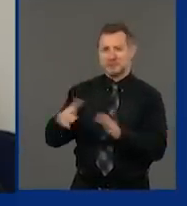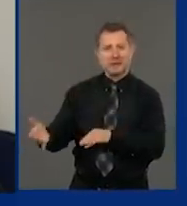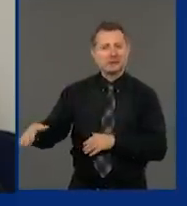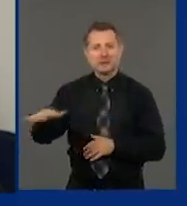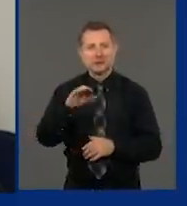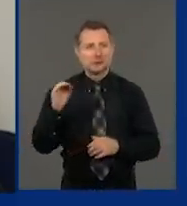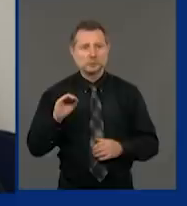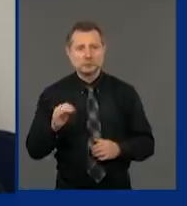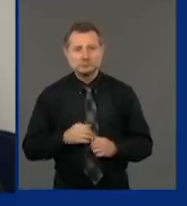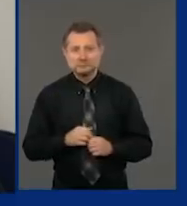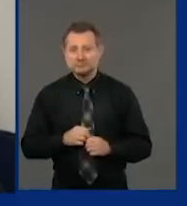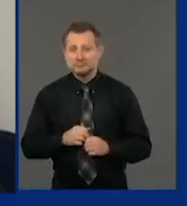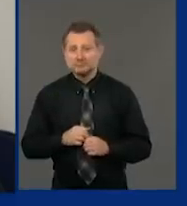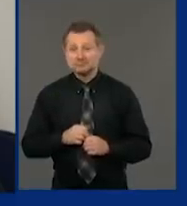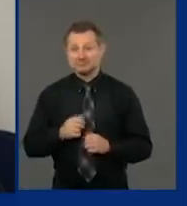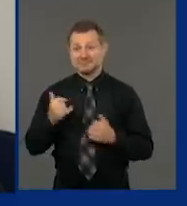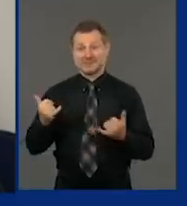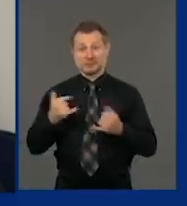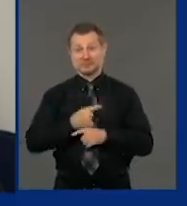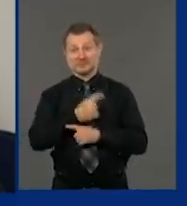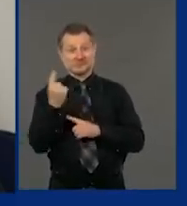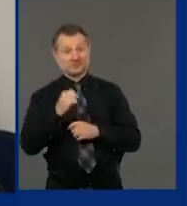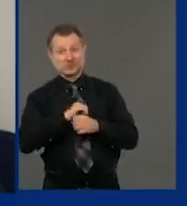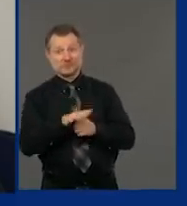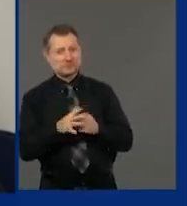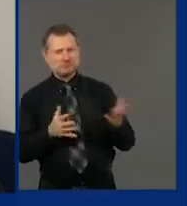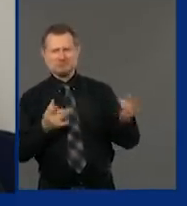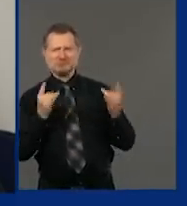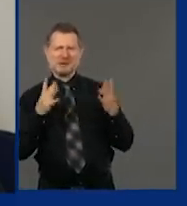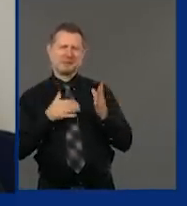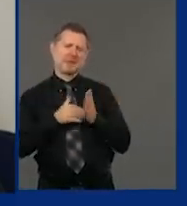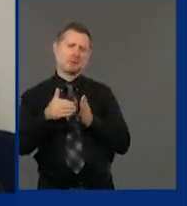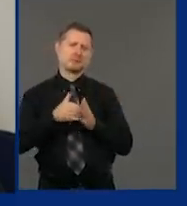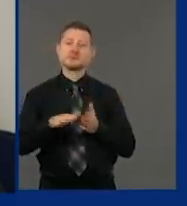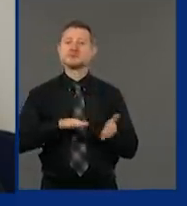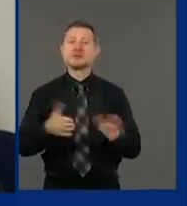Thousands of people are going to die in this COVID scandal.